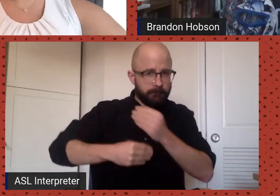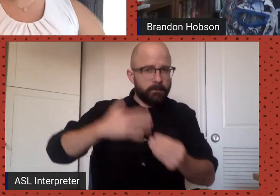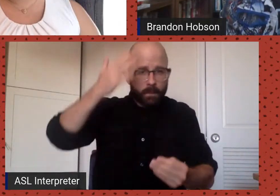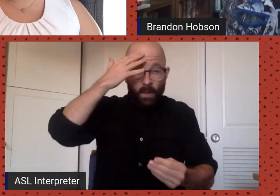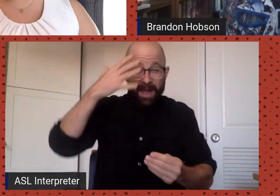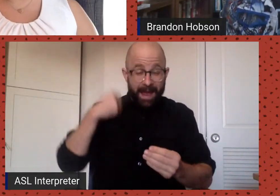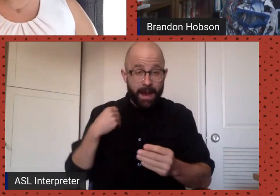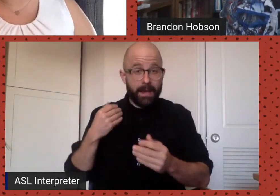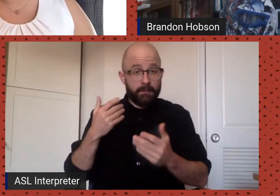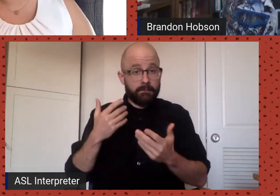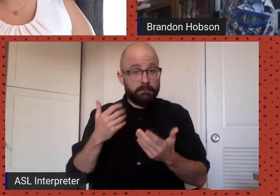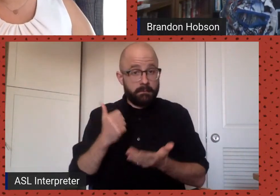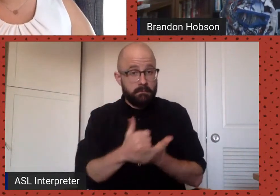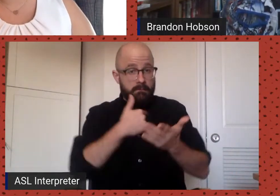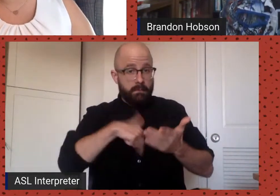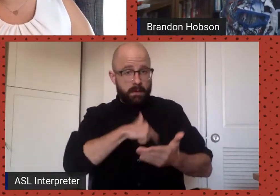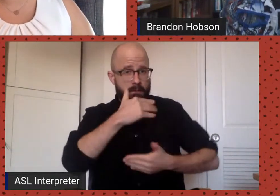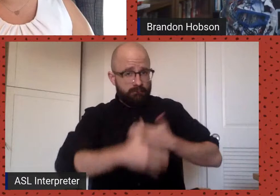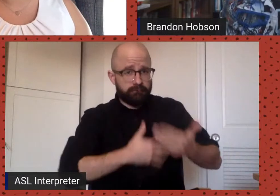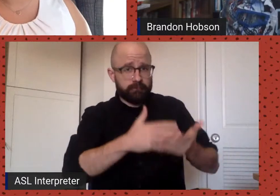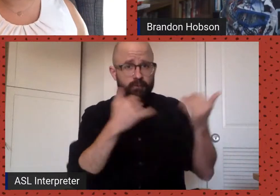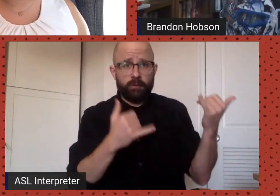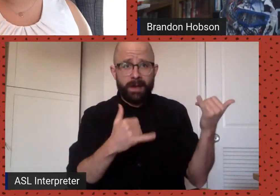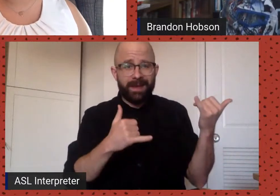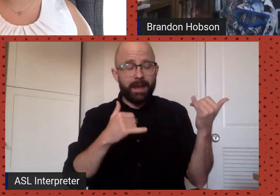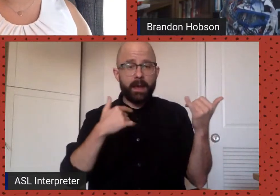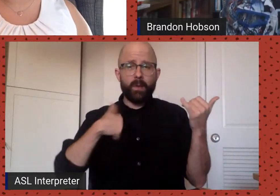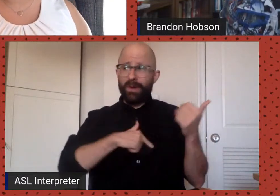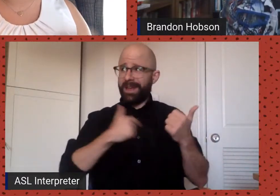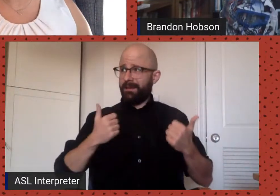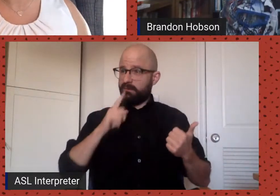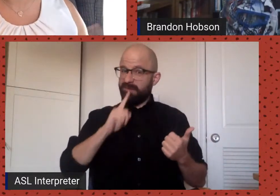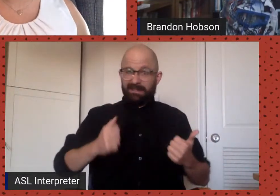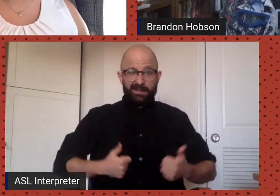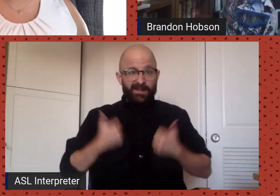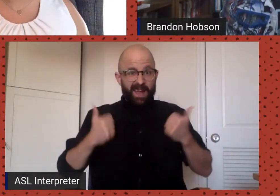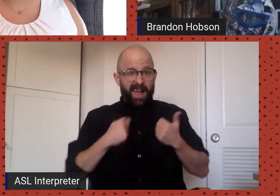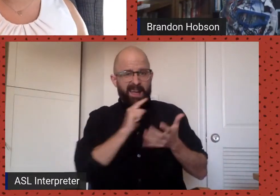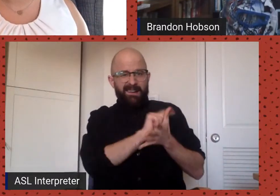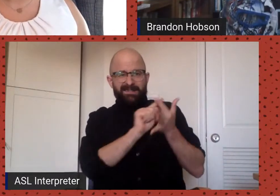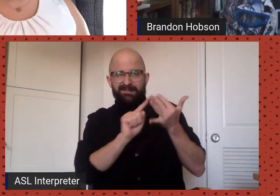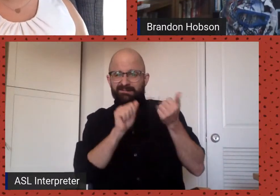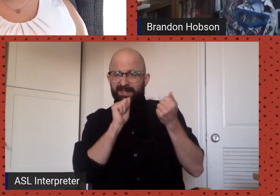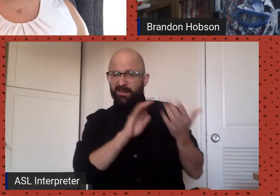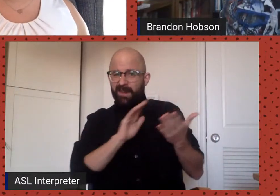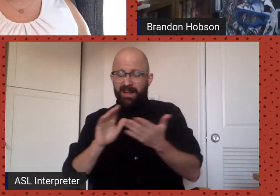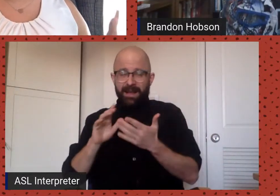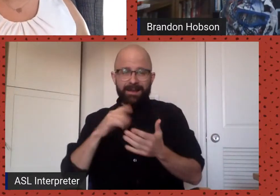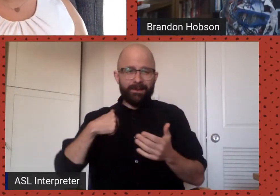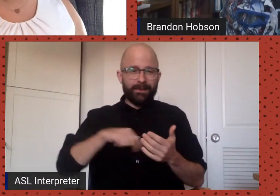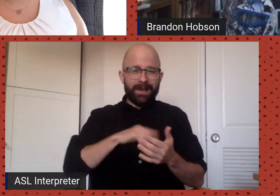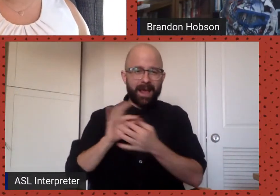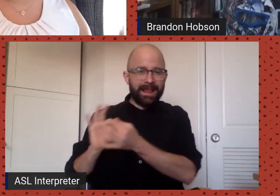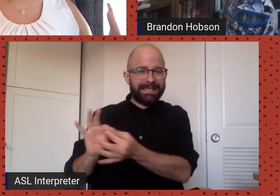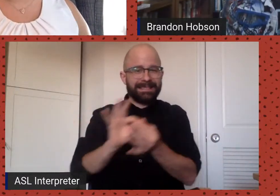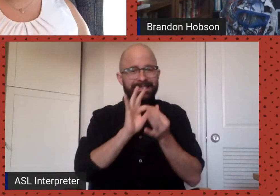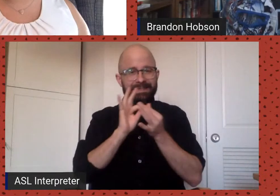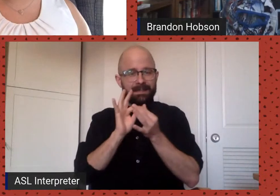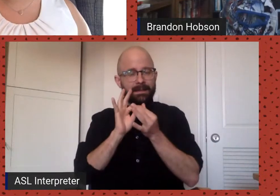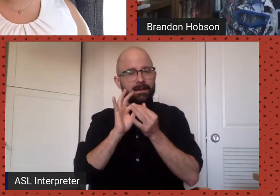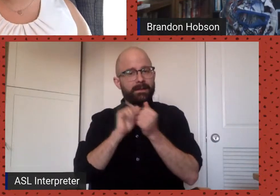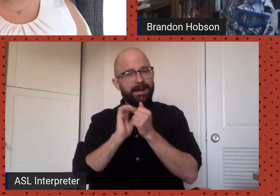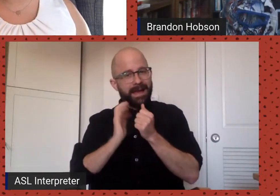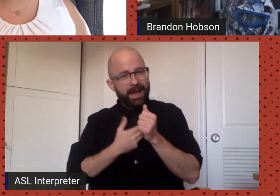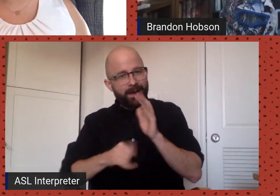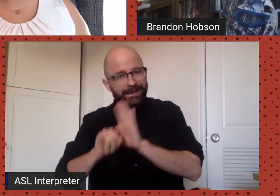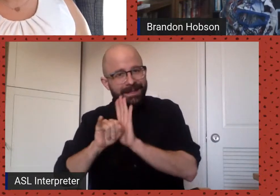also survived so much and are connected in a contemporary way to our identities and to our